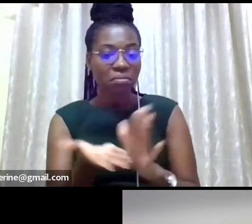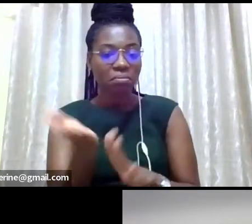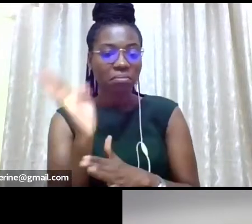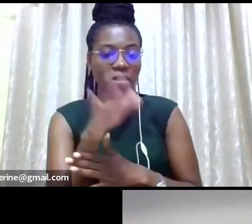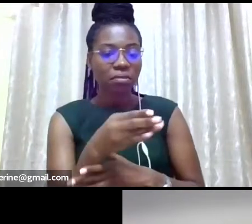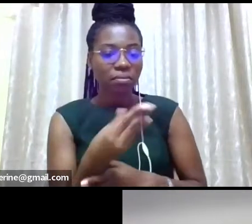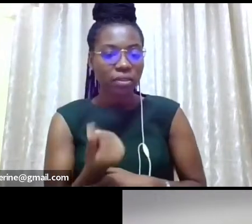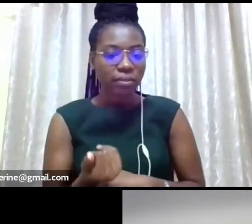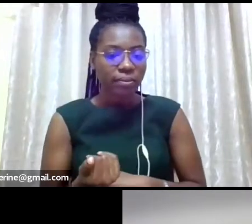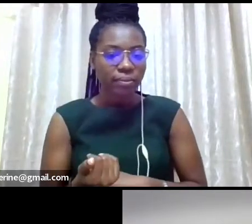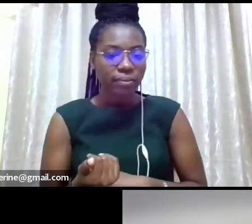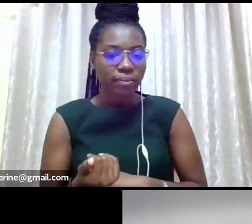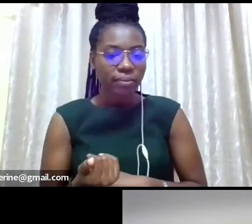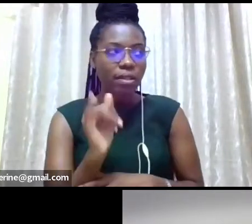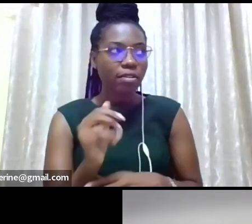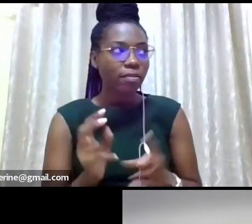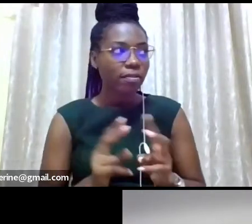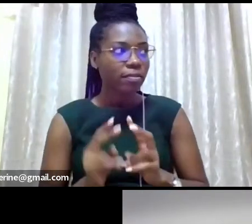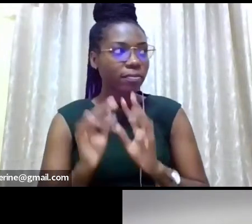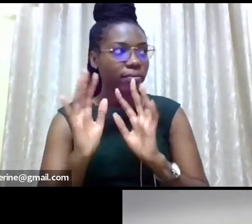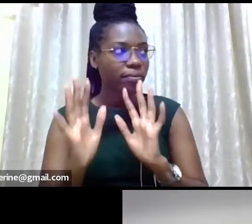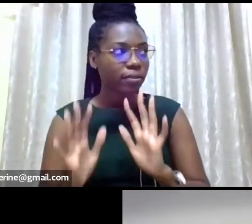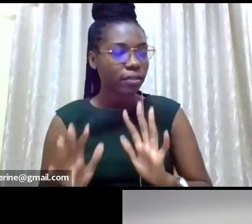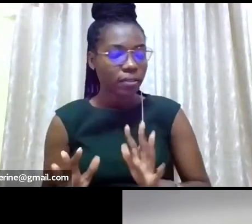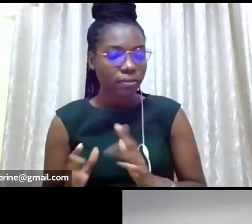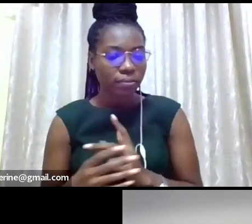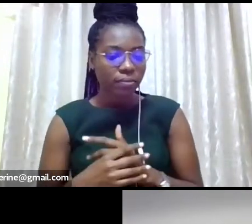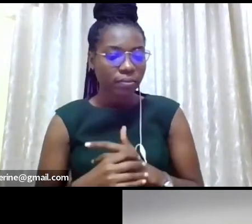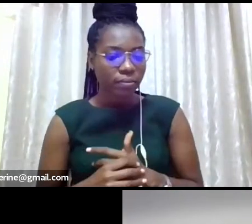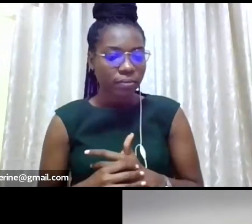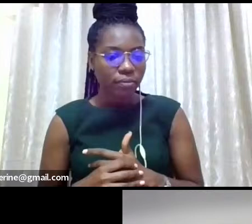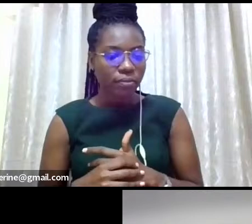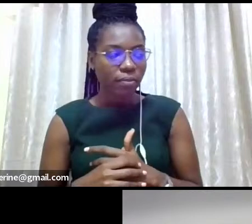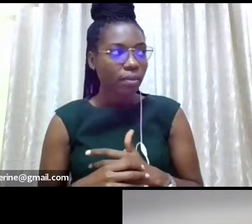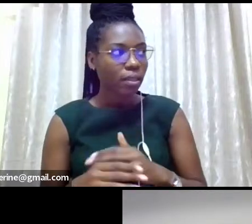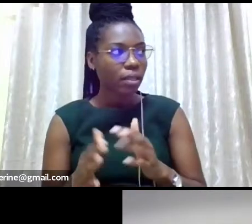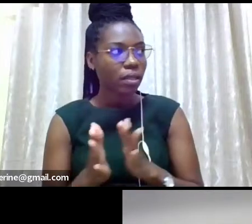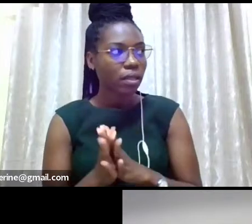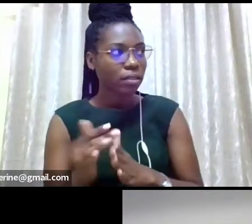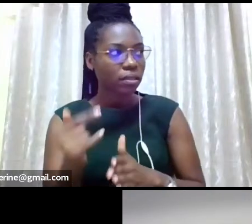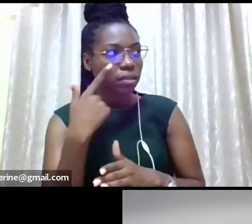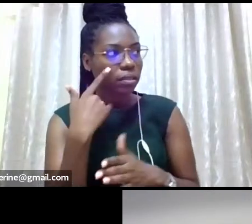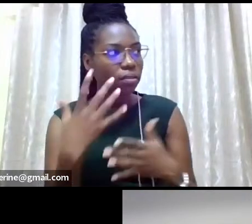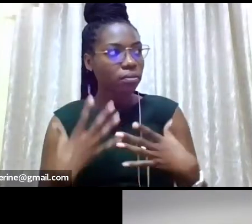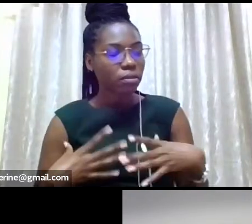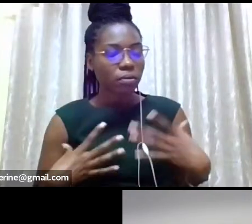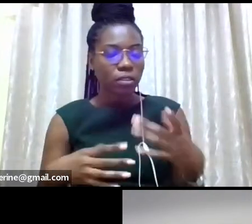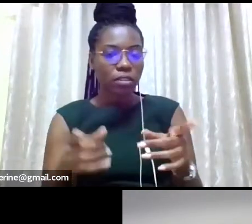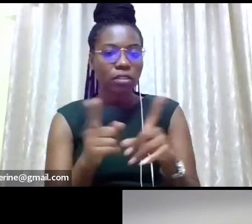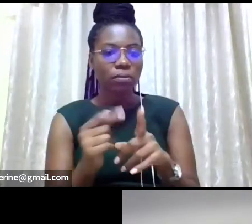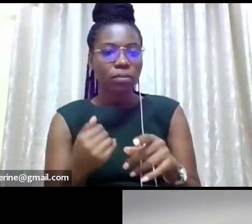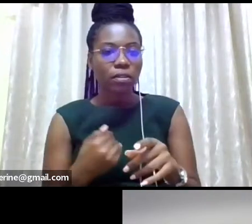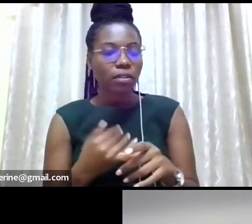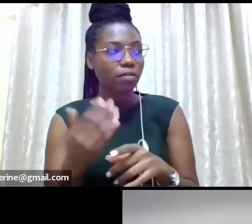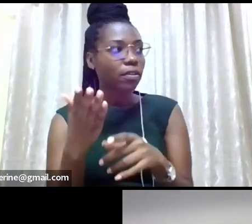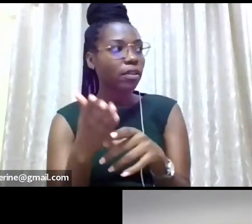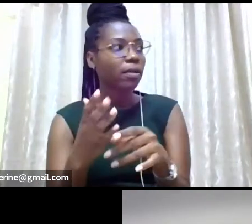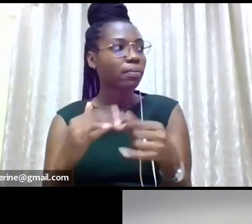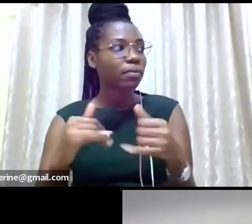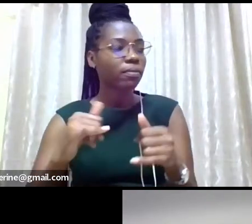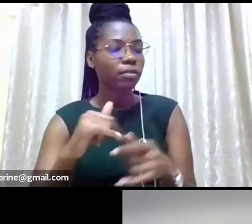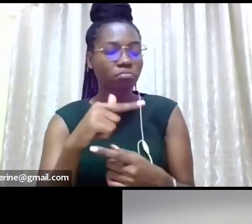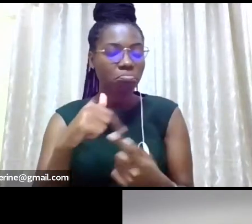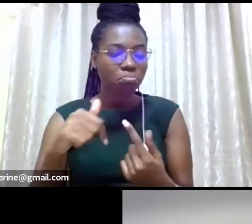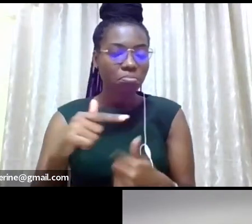So it is beyond humanity. But then there is also the people who are trying to play around. And then the issue